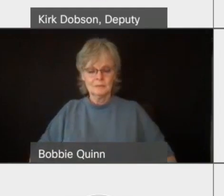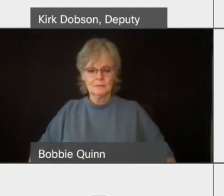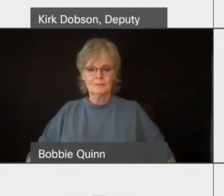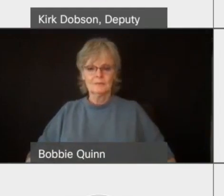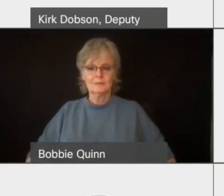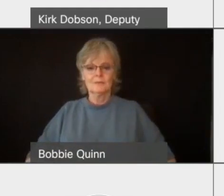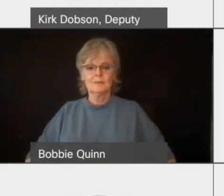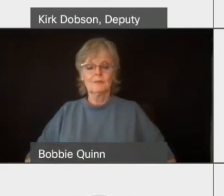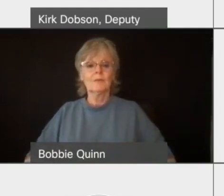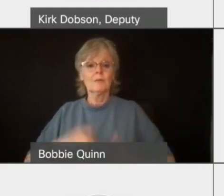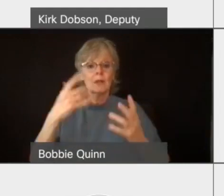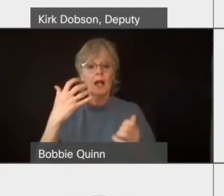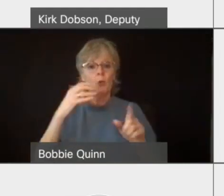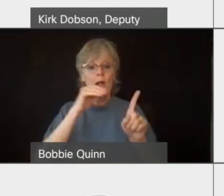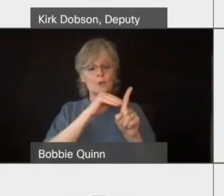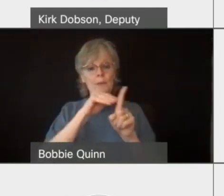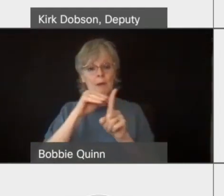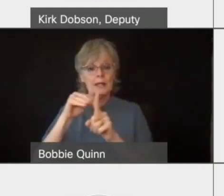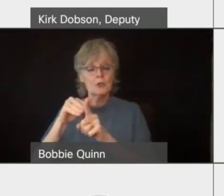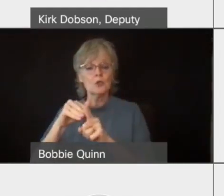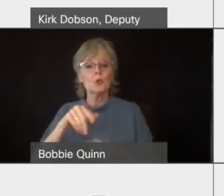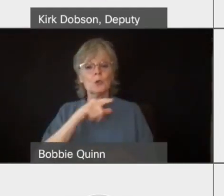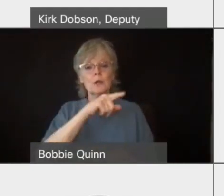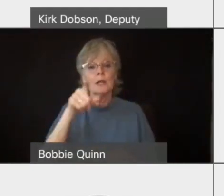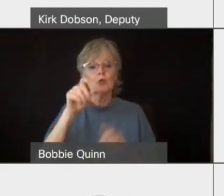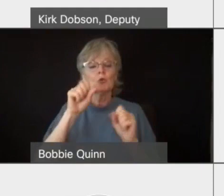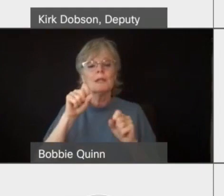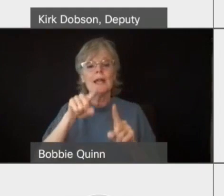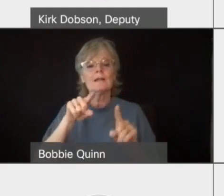And I'll just remind people, you can go to